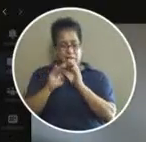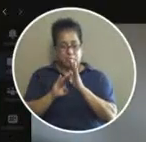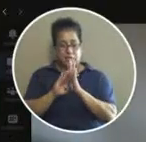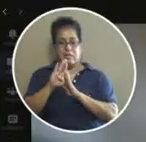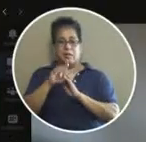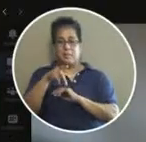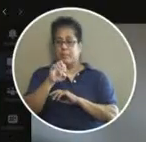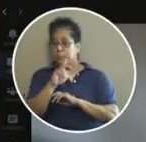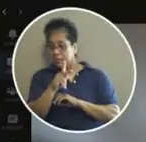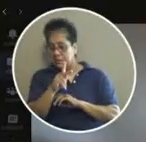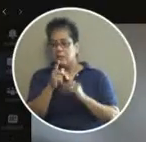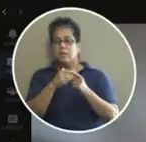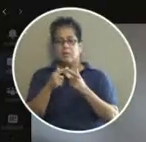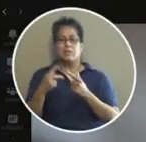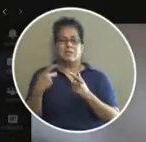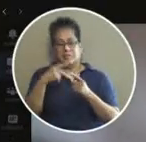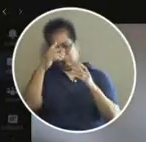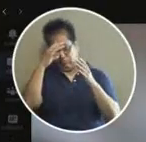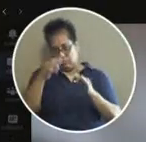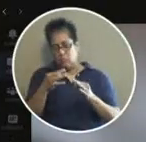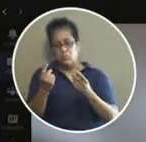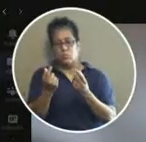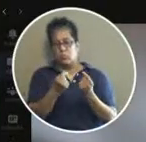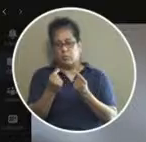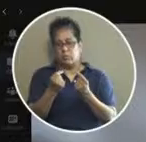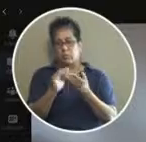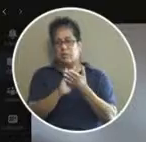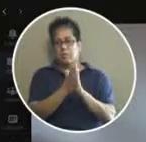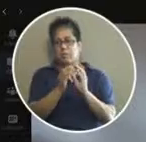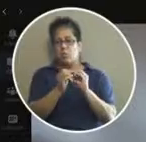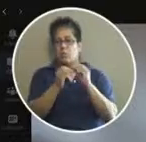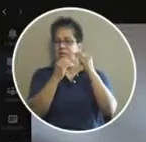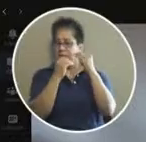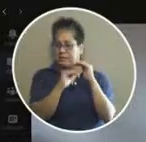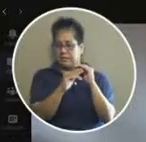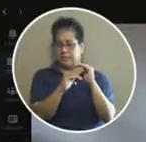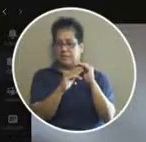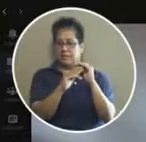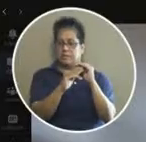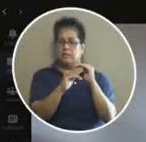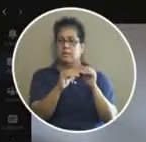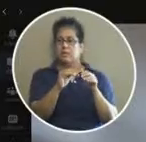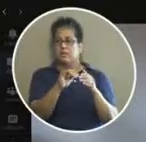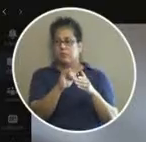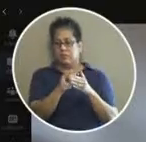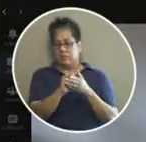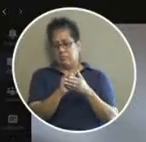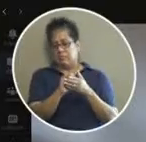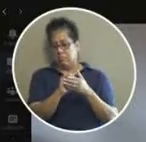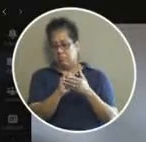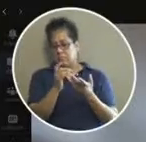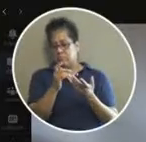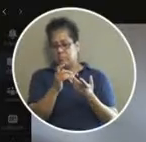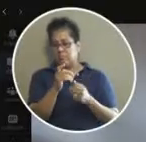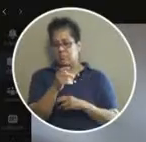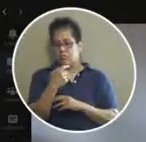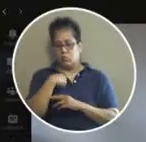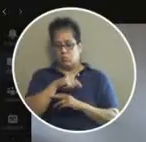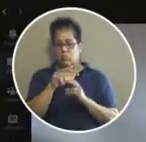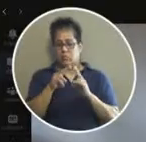would decide what we would need to do to be more restrictive that aligns with our problem. You know, we're